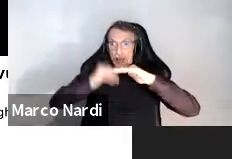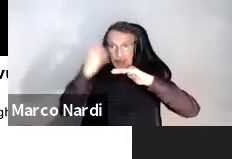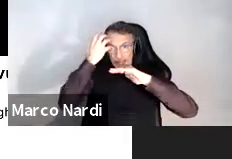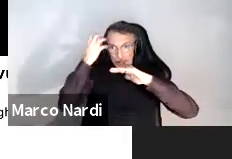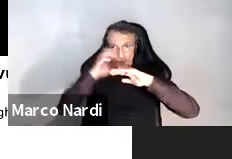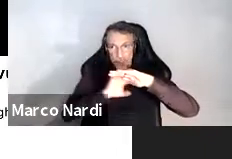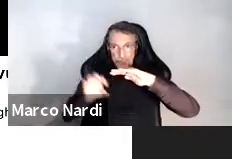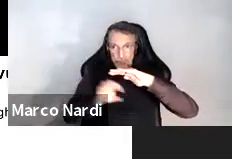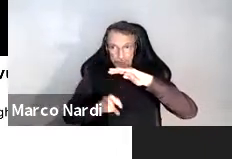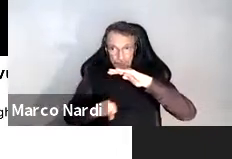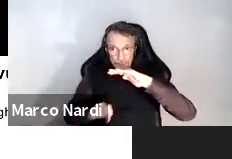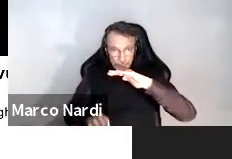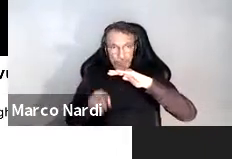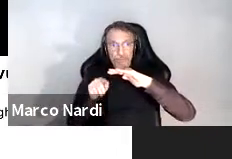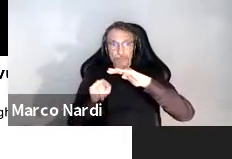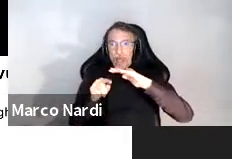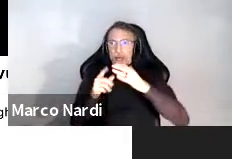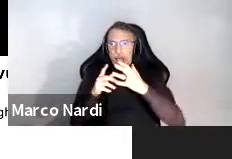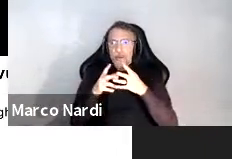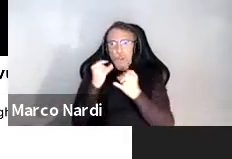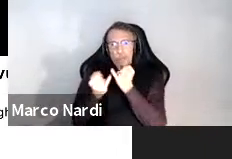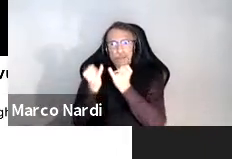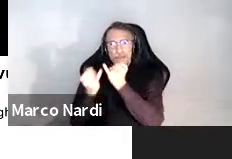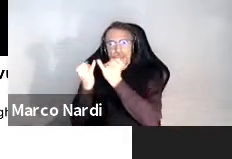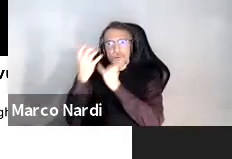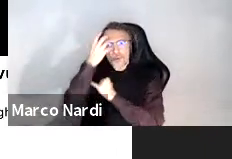in government debt.